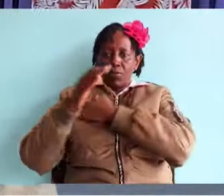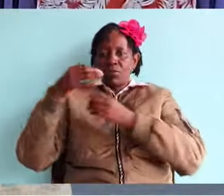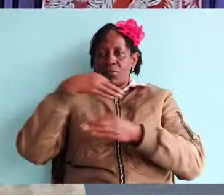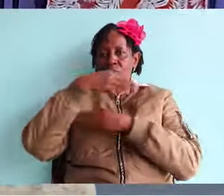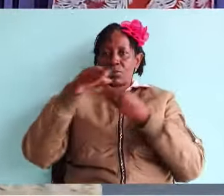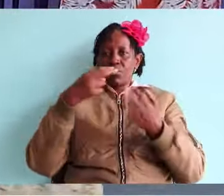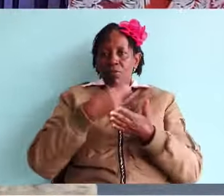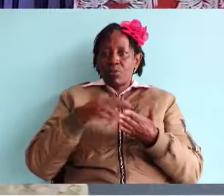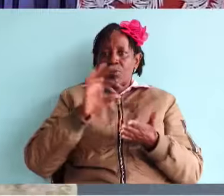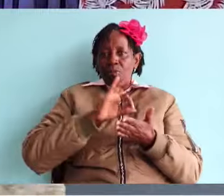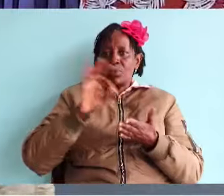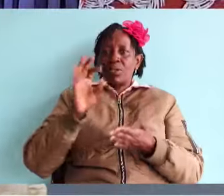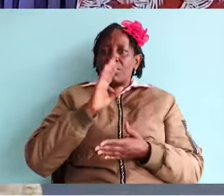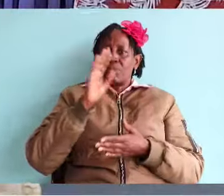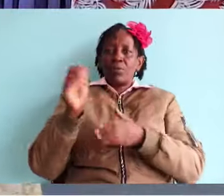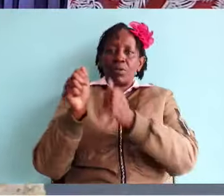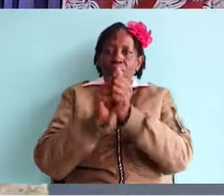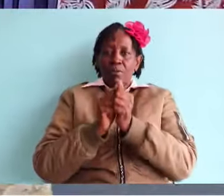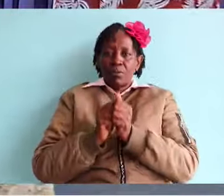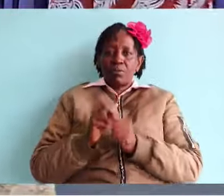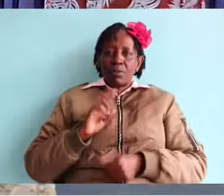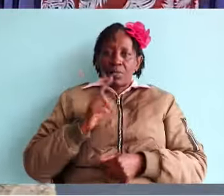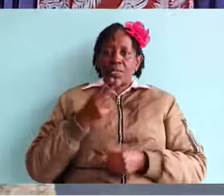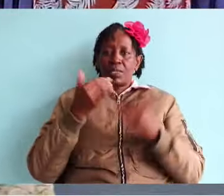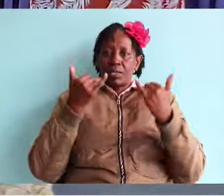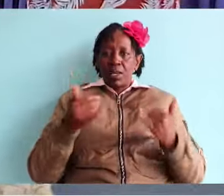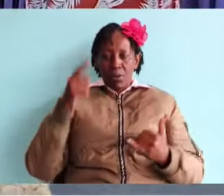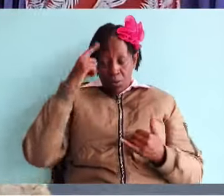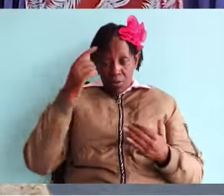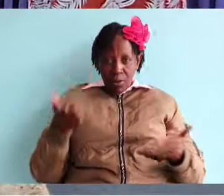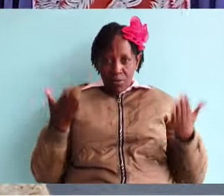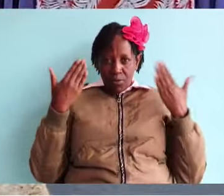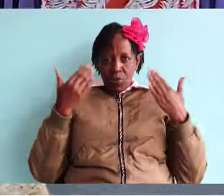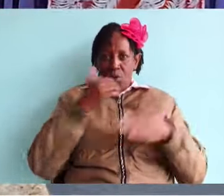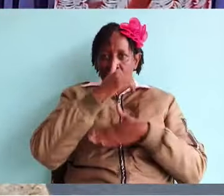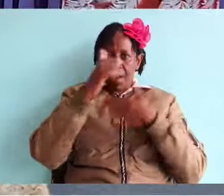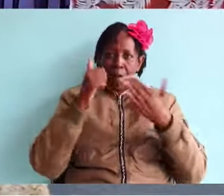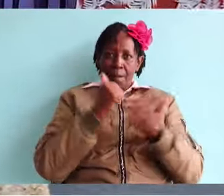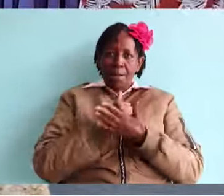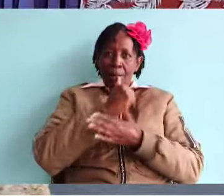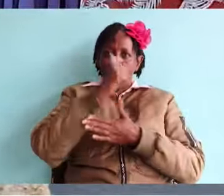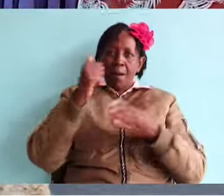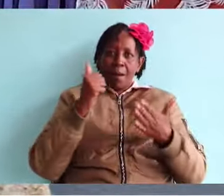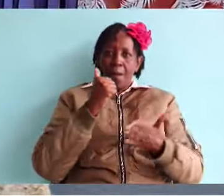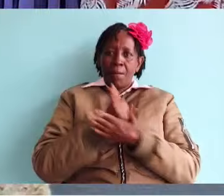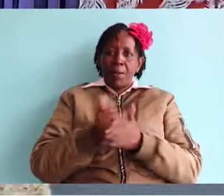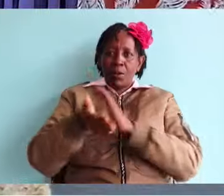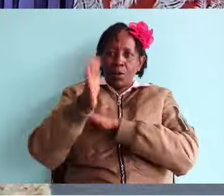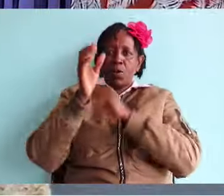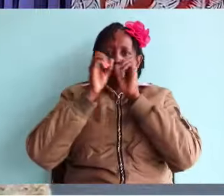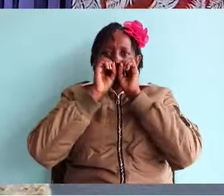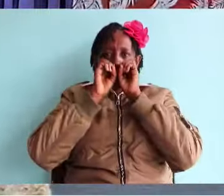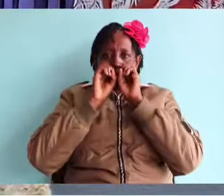Holy Spirit be with us now and forevermore. Amen. Amen. God bless you.